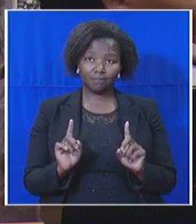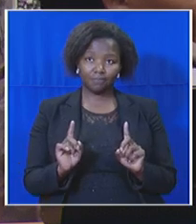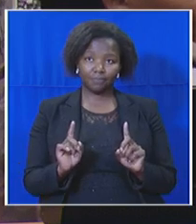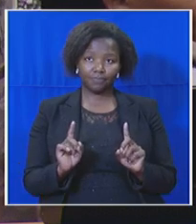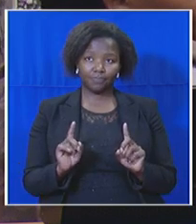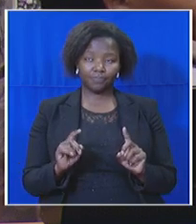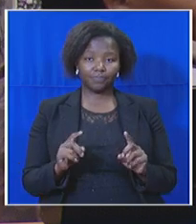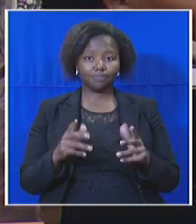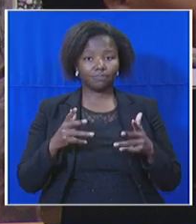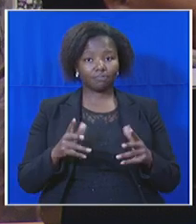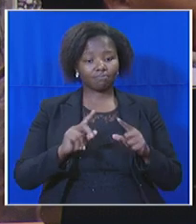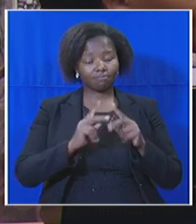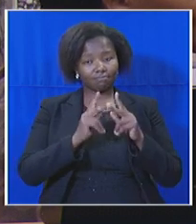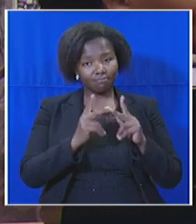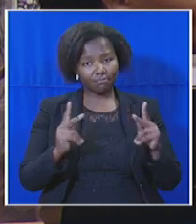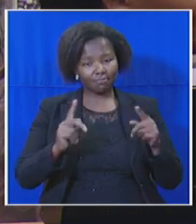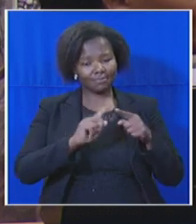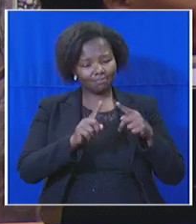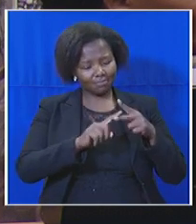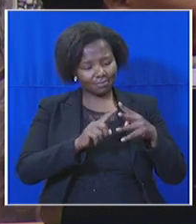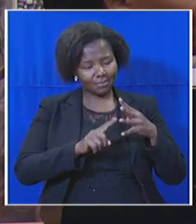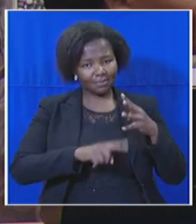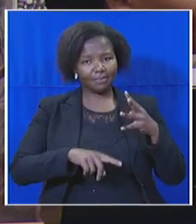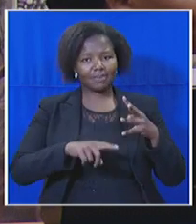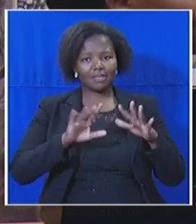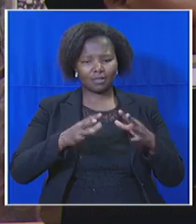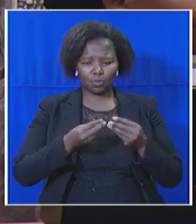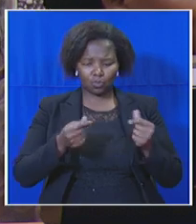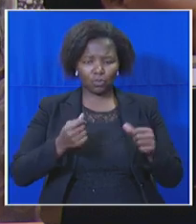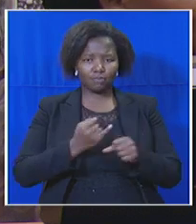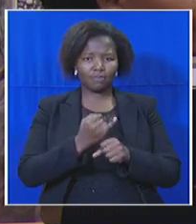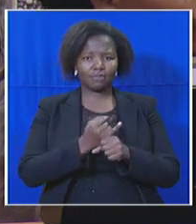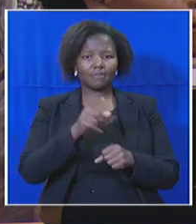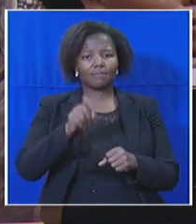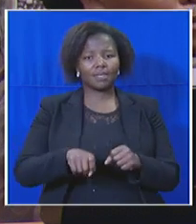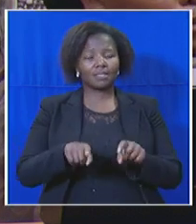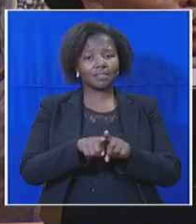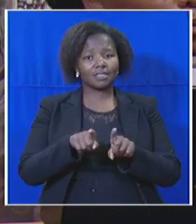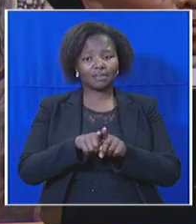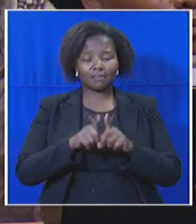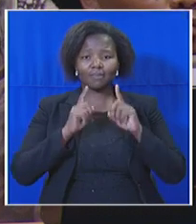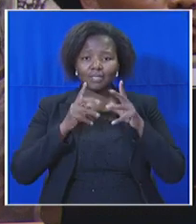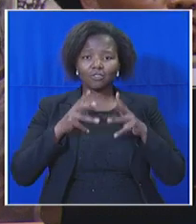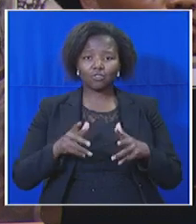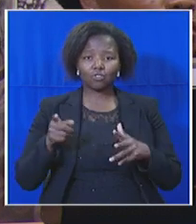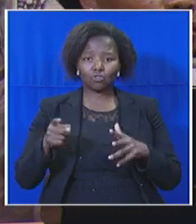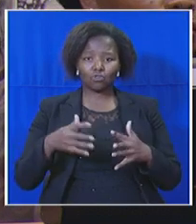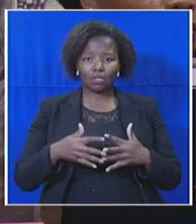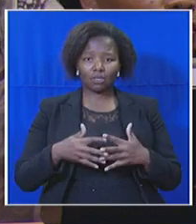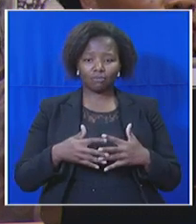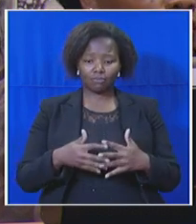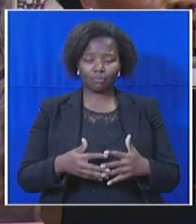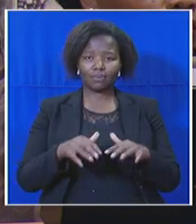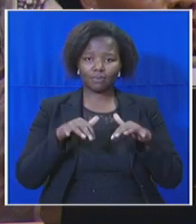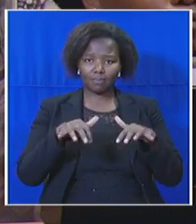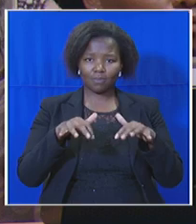must also be urgently addressed, such as teachers who impregnate their pupils, gender-based violence,